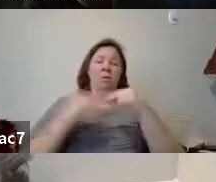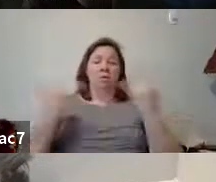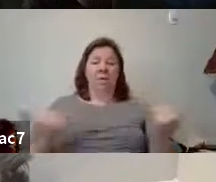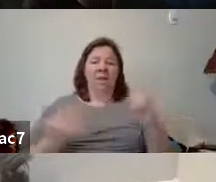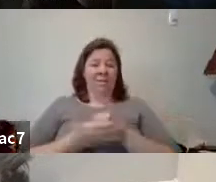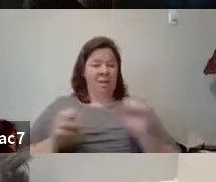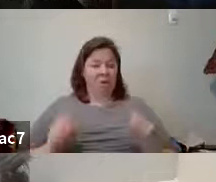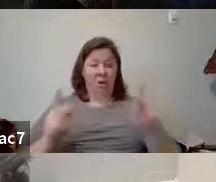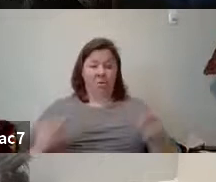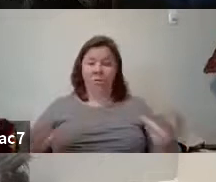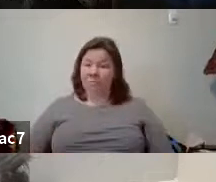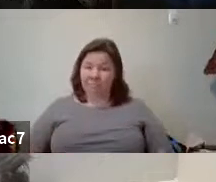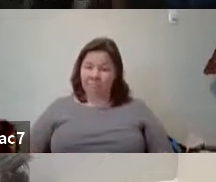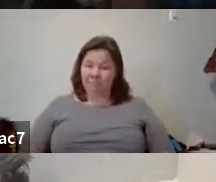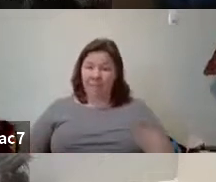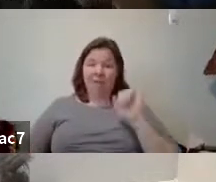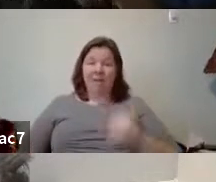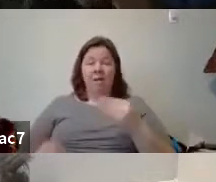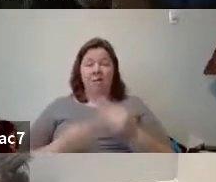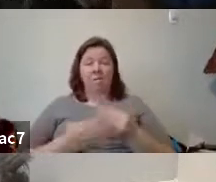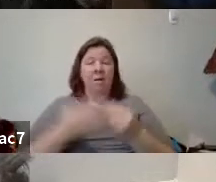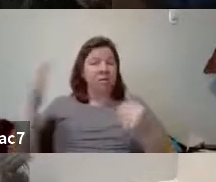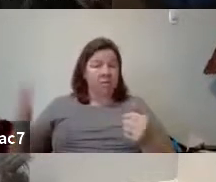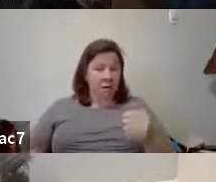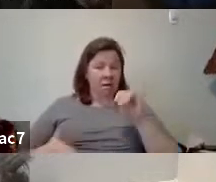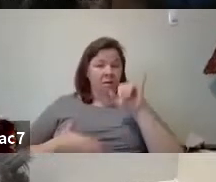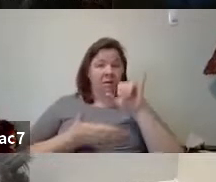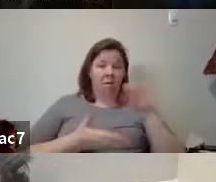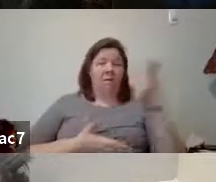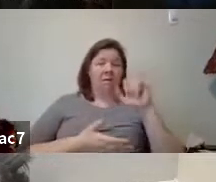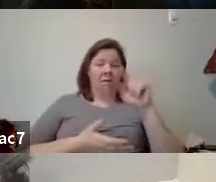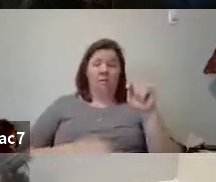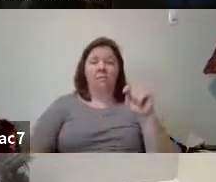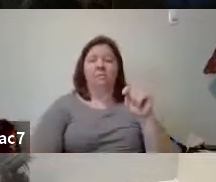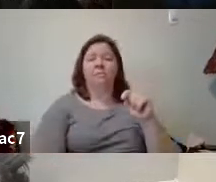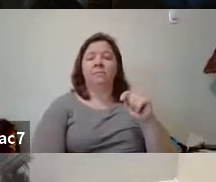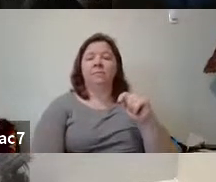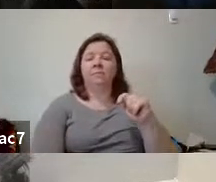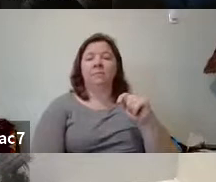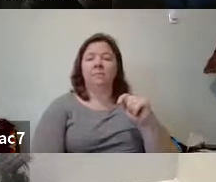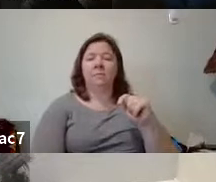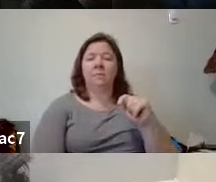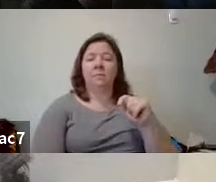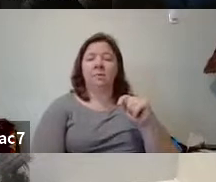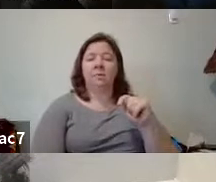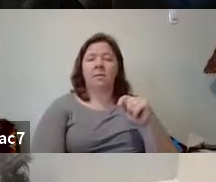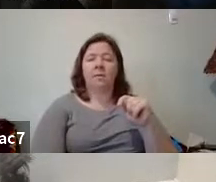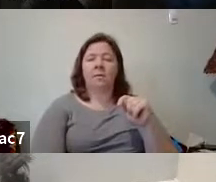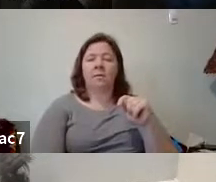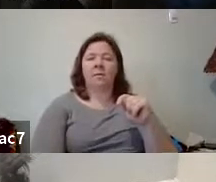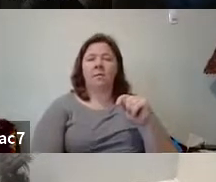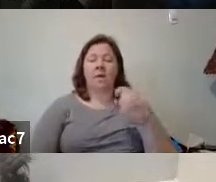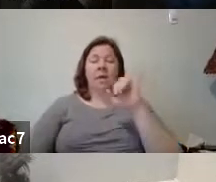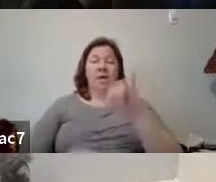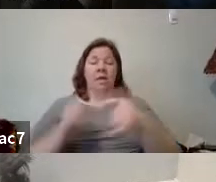So that's the money side of it. And we'll get back a little bit more to the money in a minute. But I think the tech